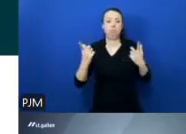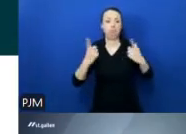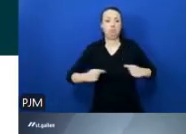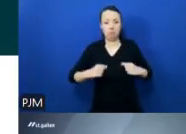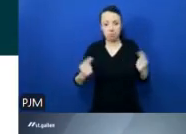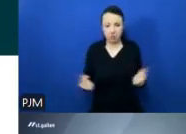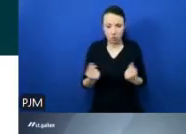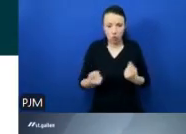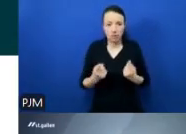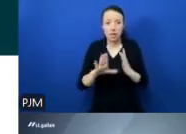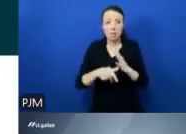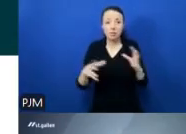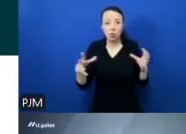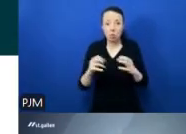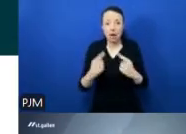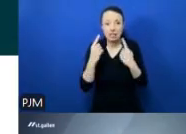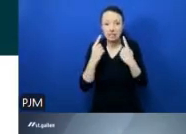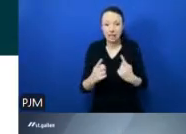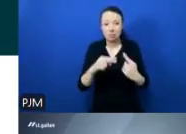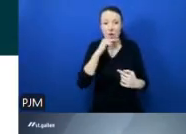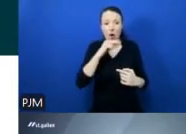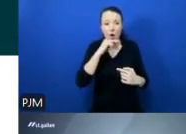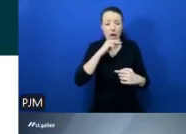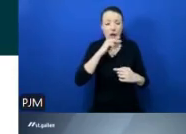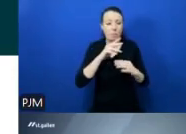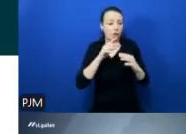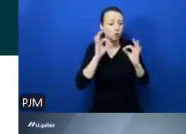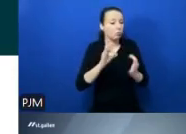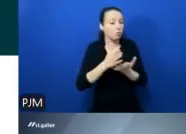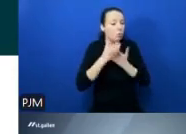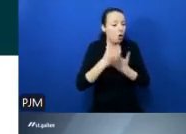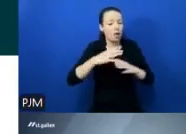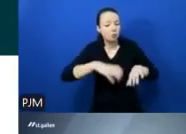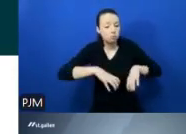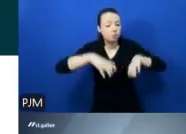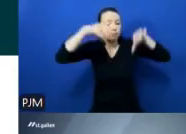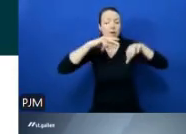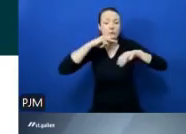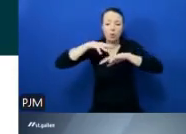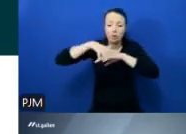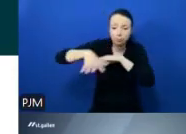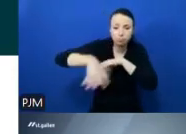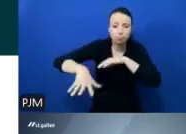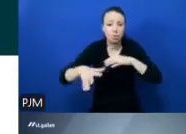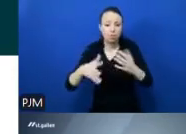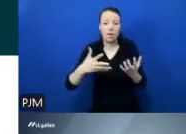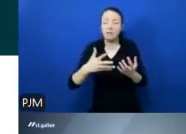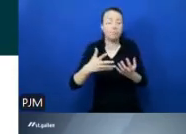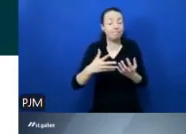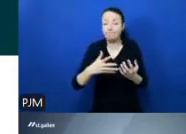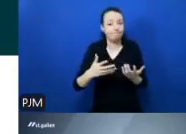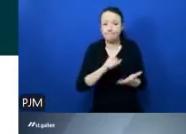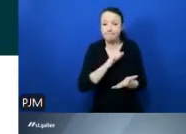is not able to, cannot cope with this extreme precipitation. So this is why it is so important